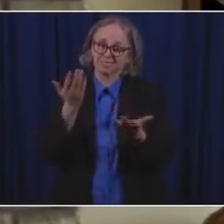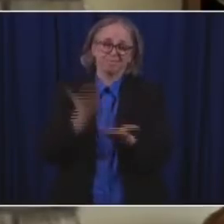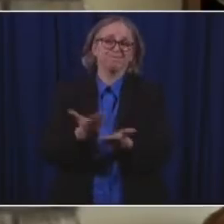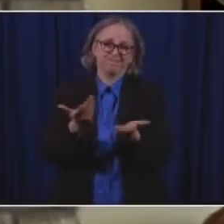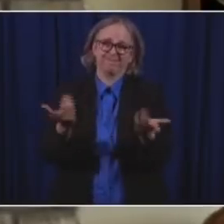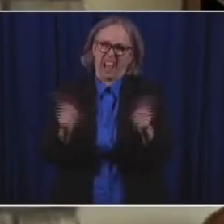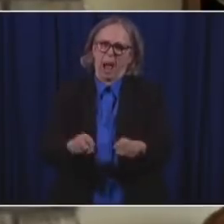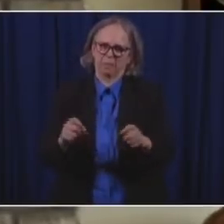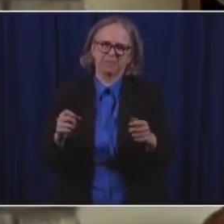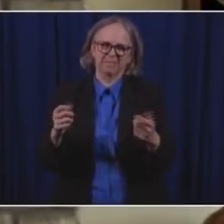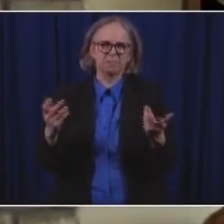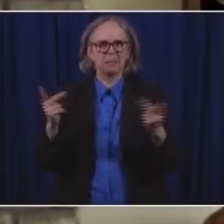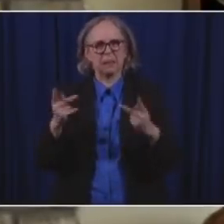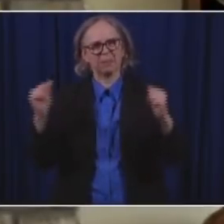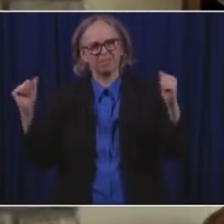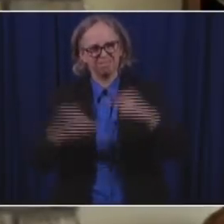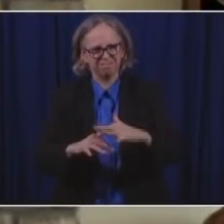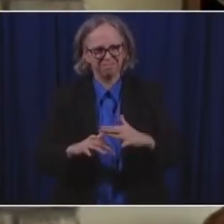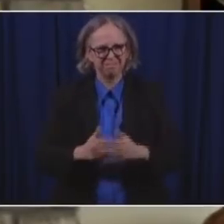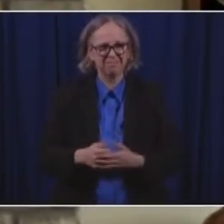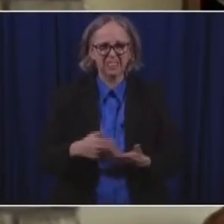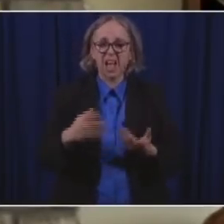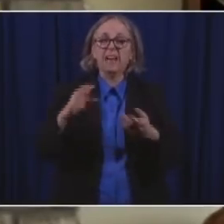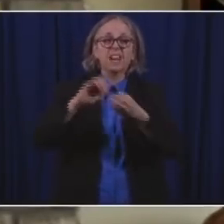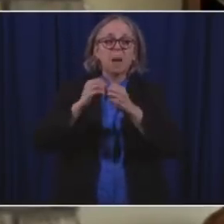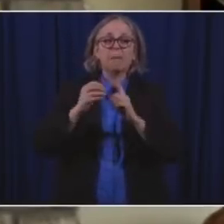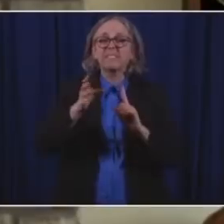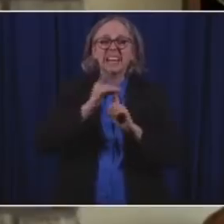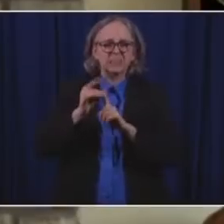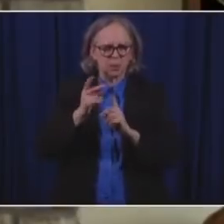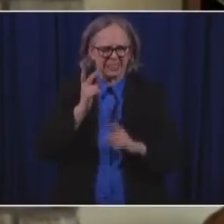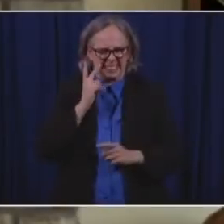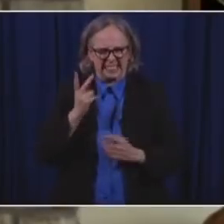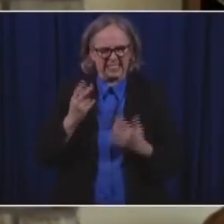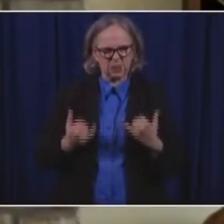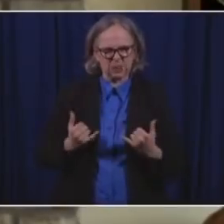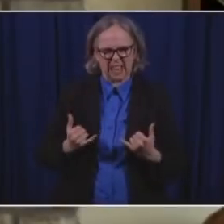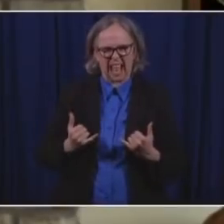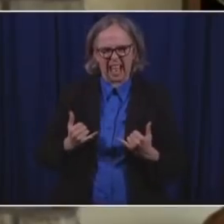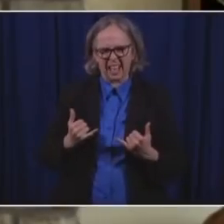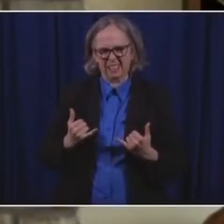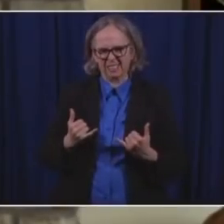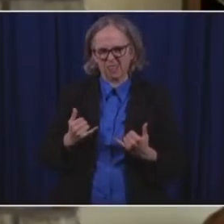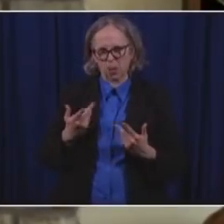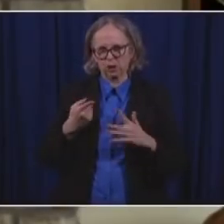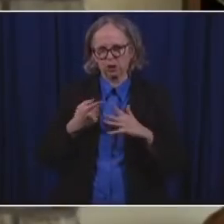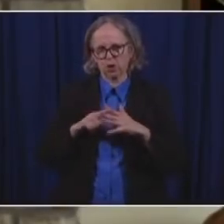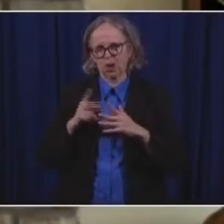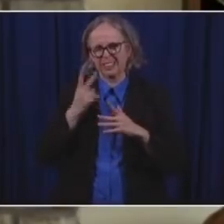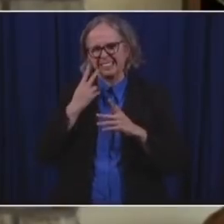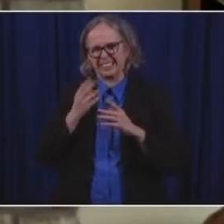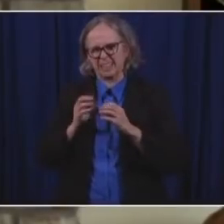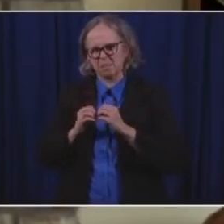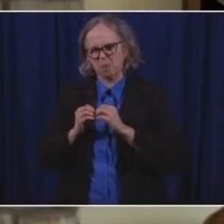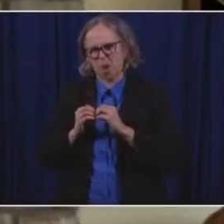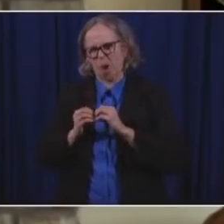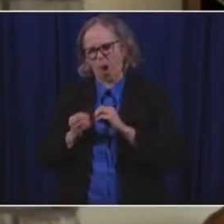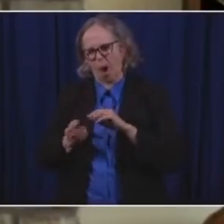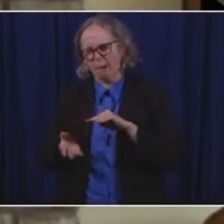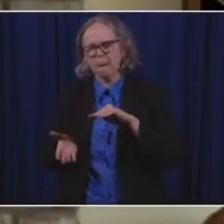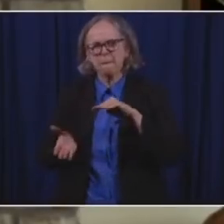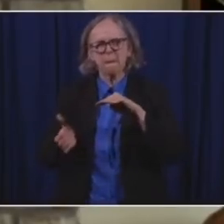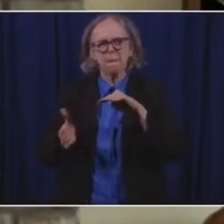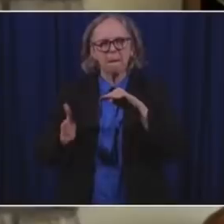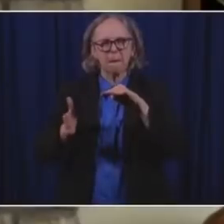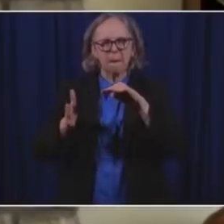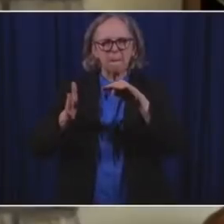today, we may be starting to see those cases. It's probably going to see it more in the next few